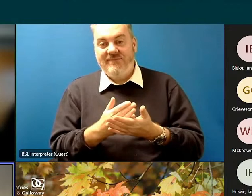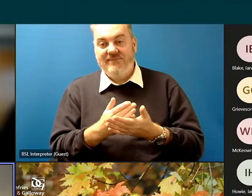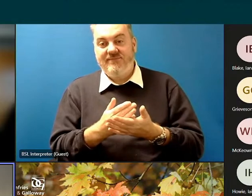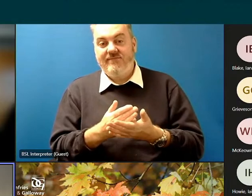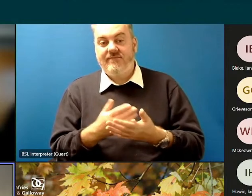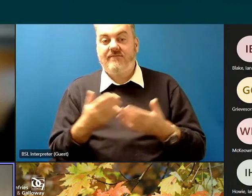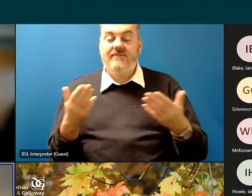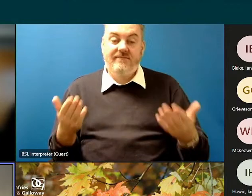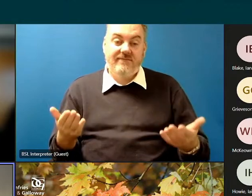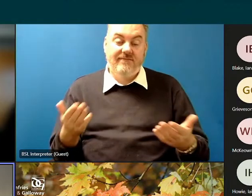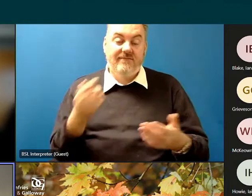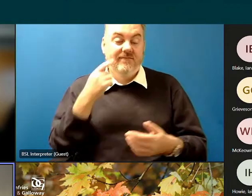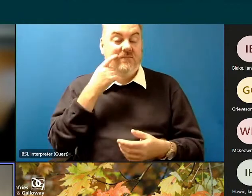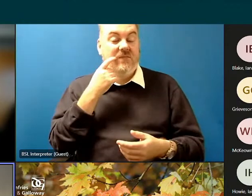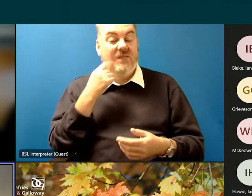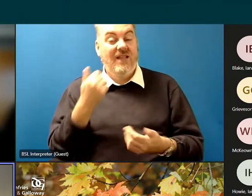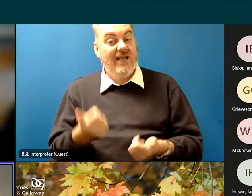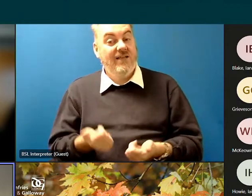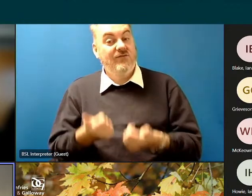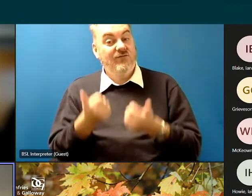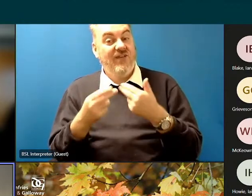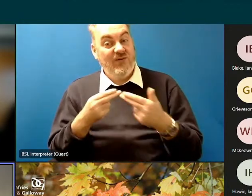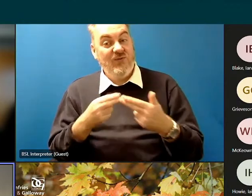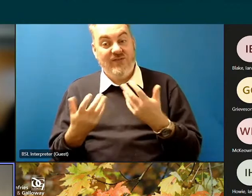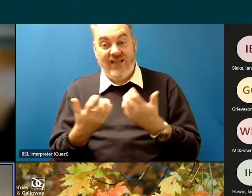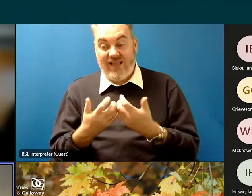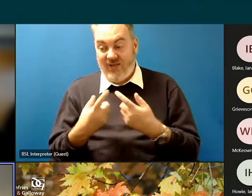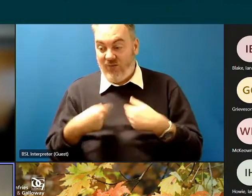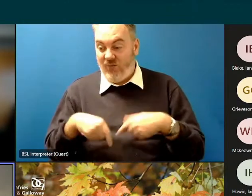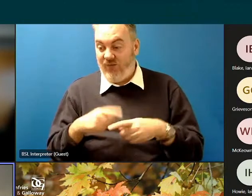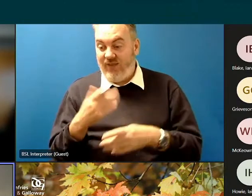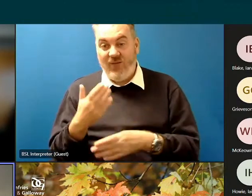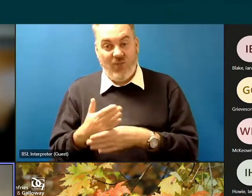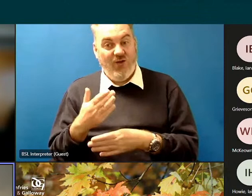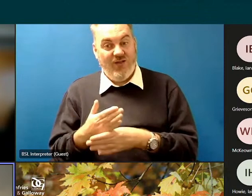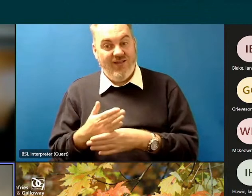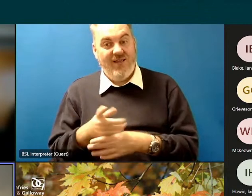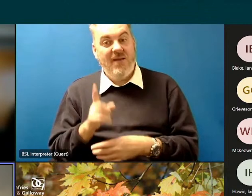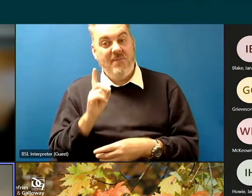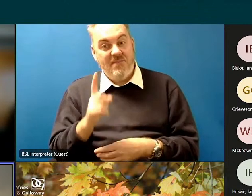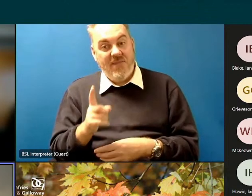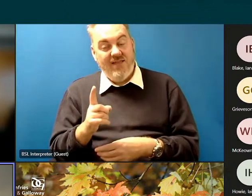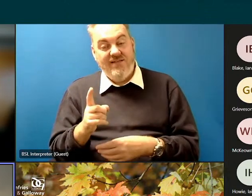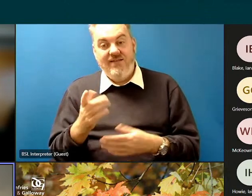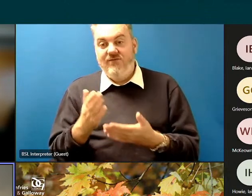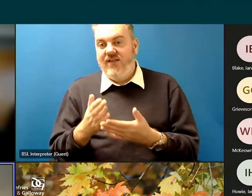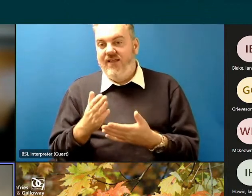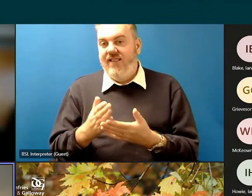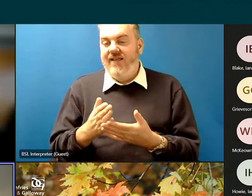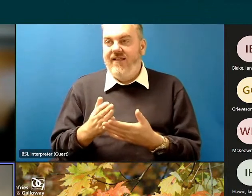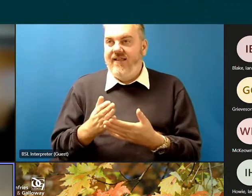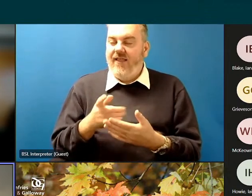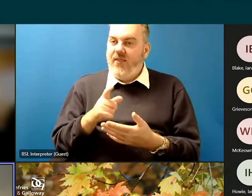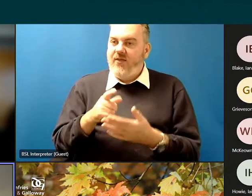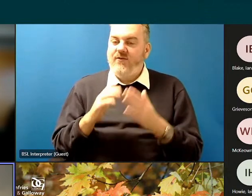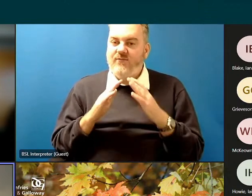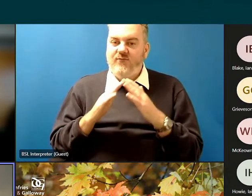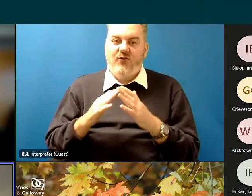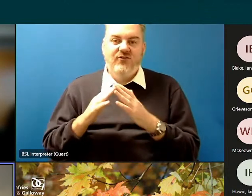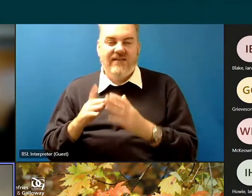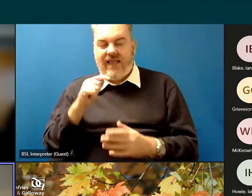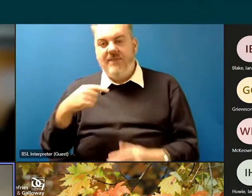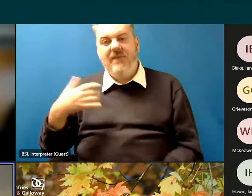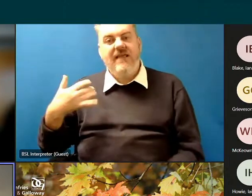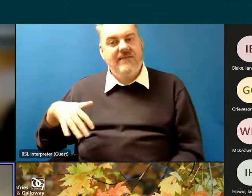in terms of the way we work across the council, but it does highlight that these types of projects can be particularly expensive, and we'd